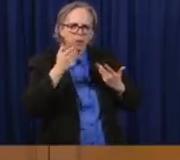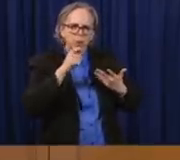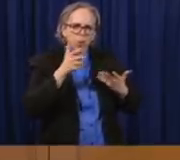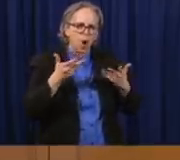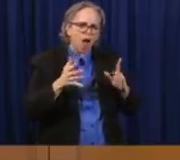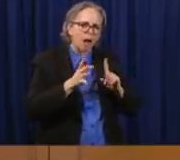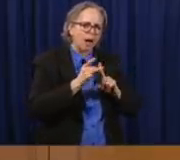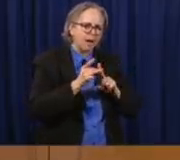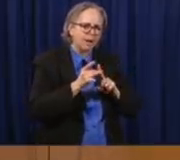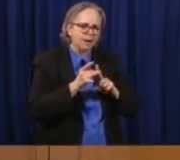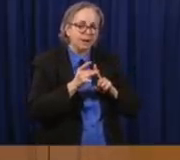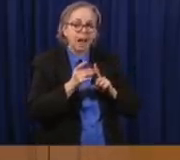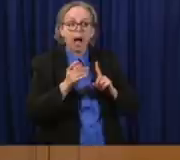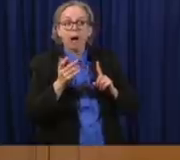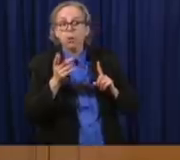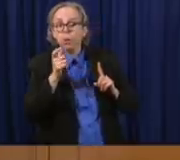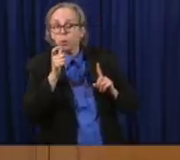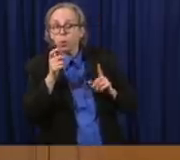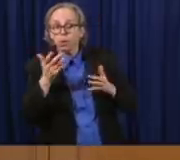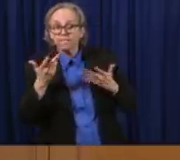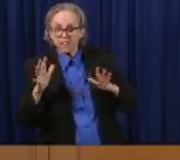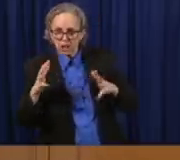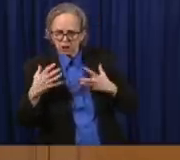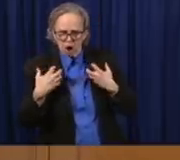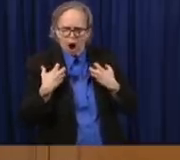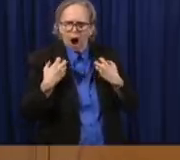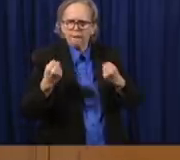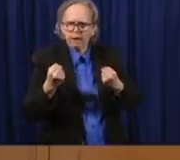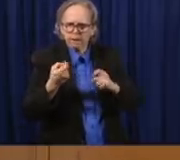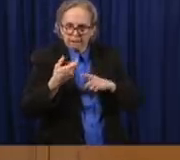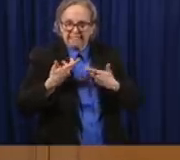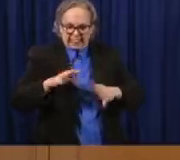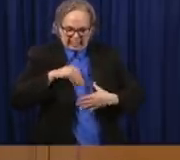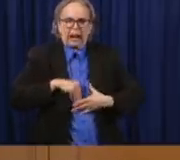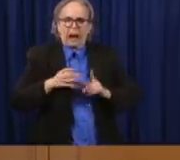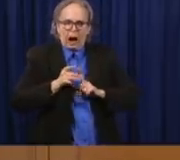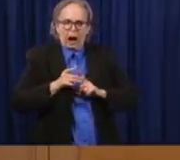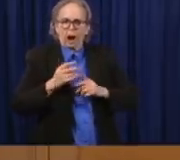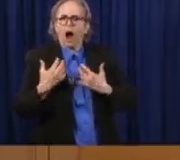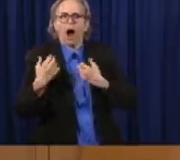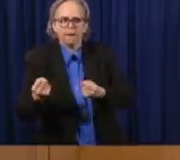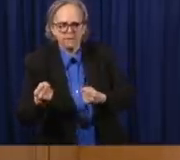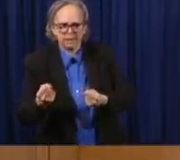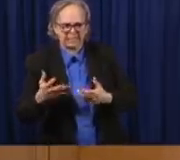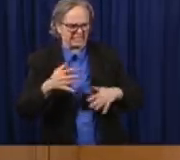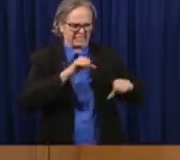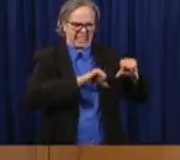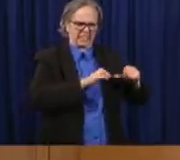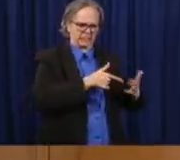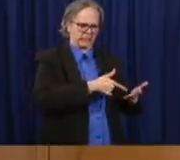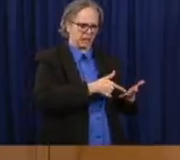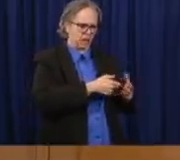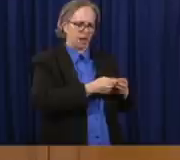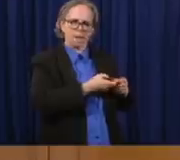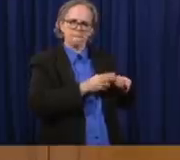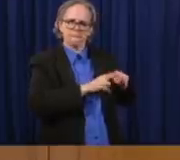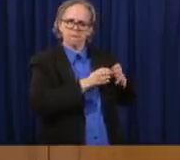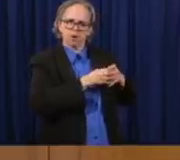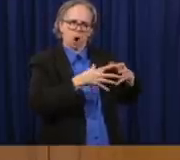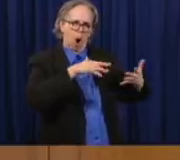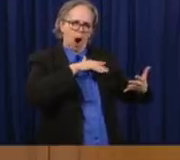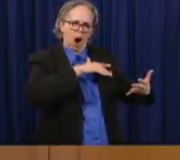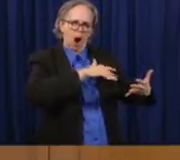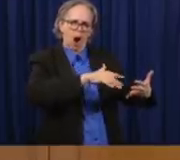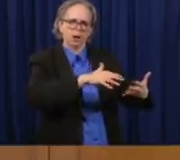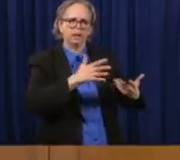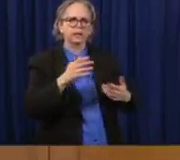more who has recovered from this. And the science is still growing, and how immune and how much that immunity protects